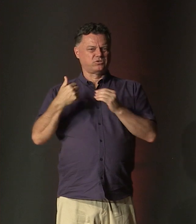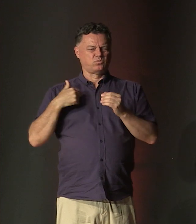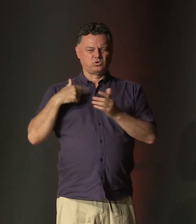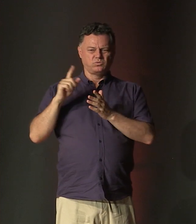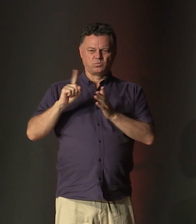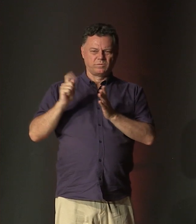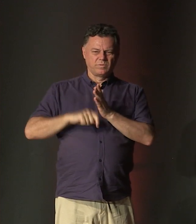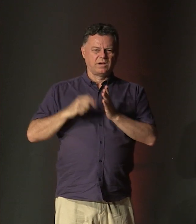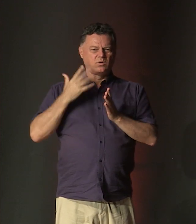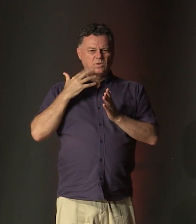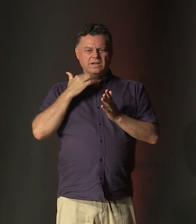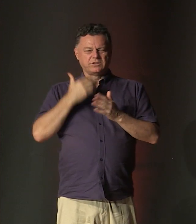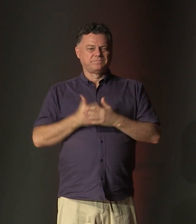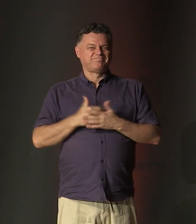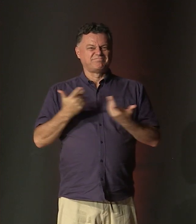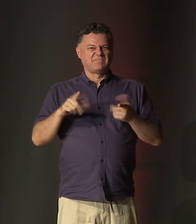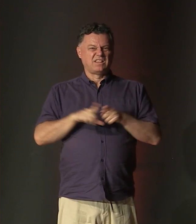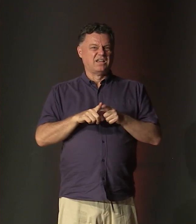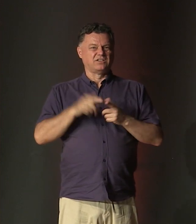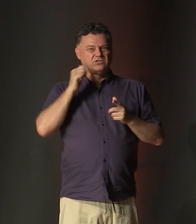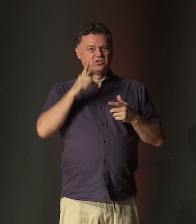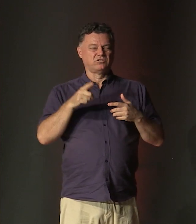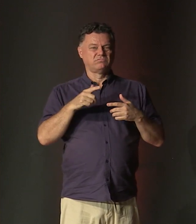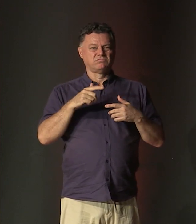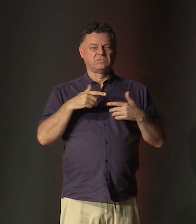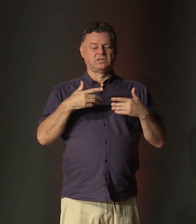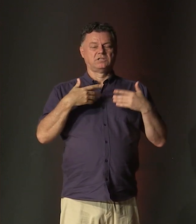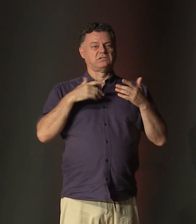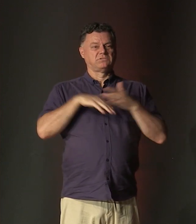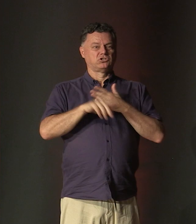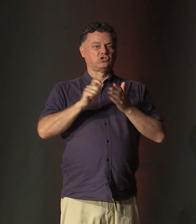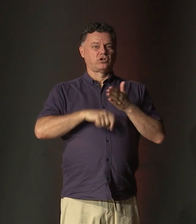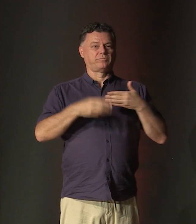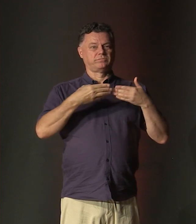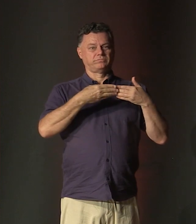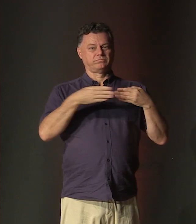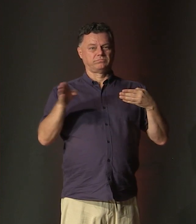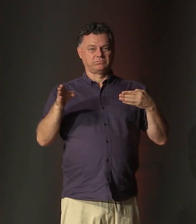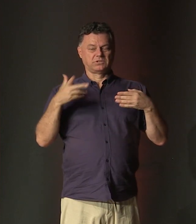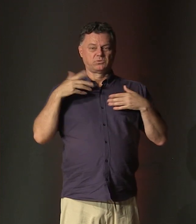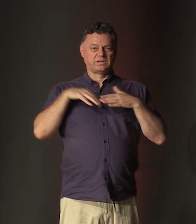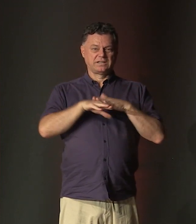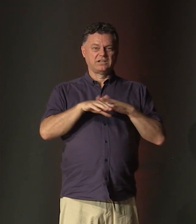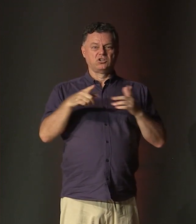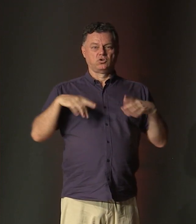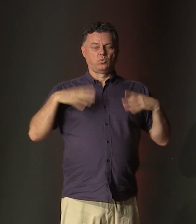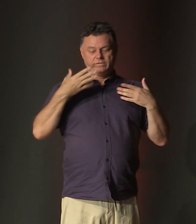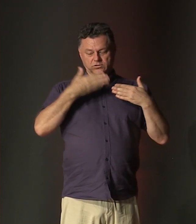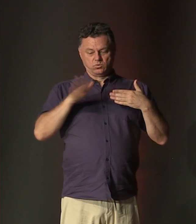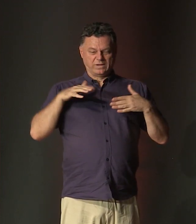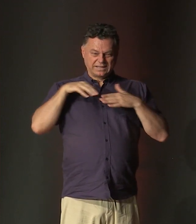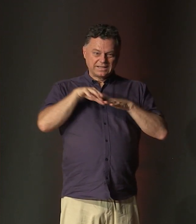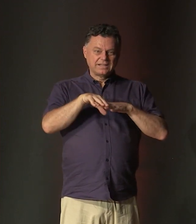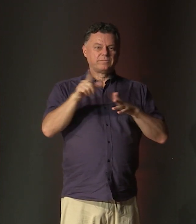store, because just crossing the doorway, you automatically consent to the collection of all types of personal information.